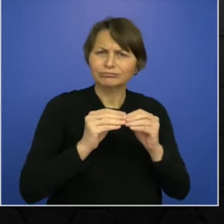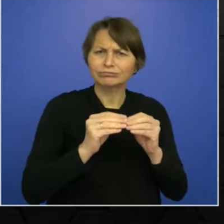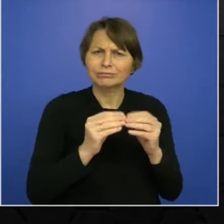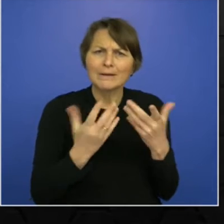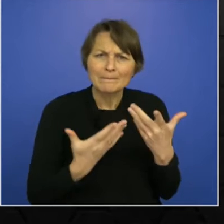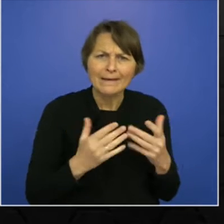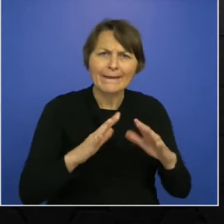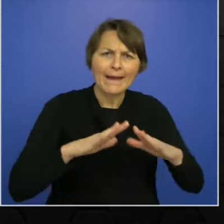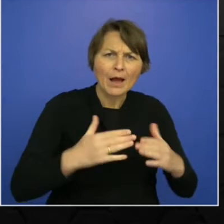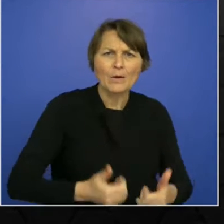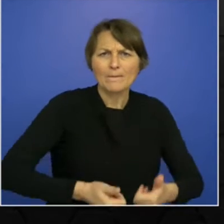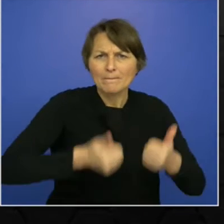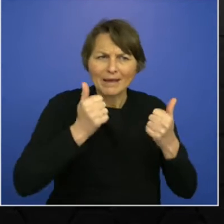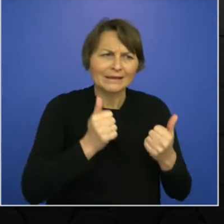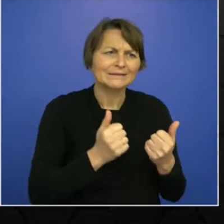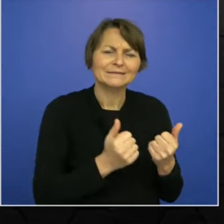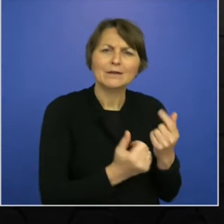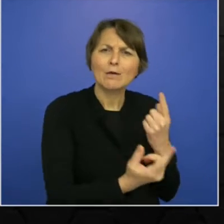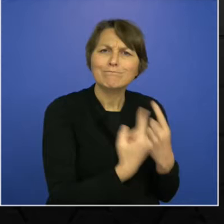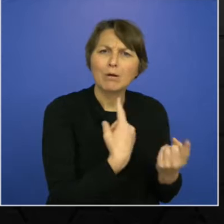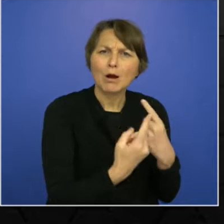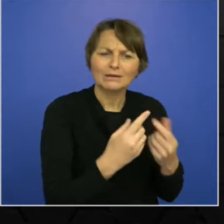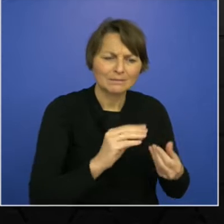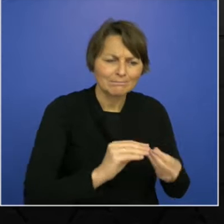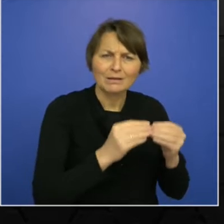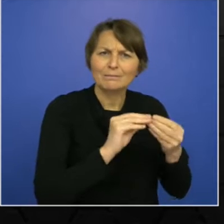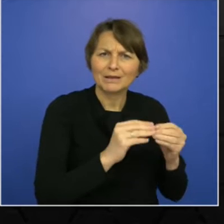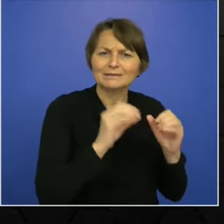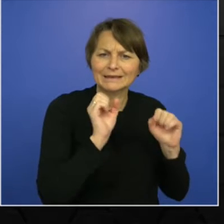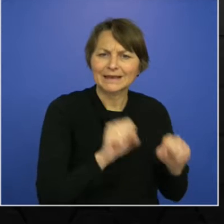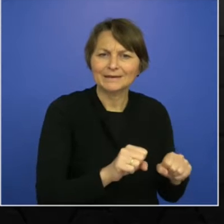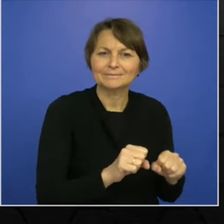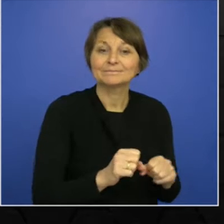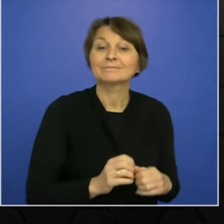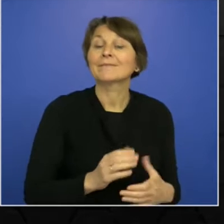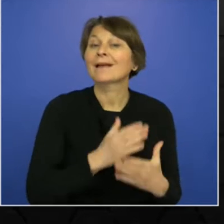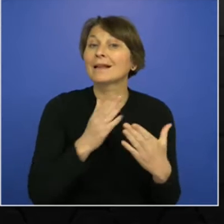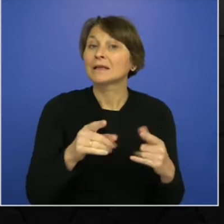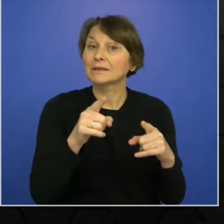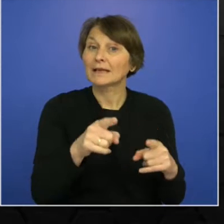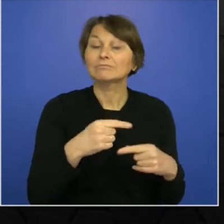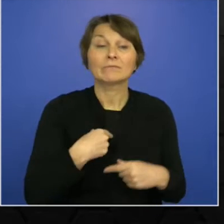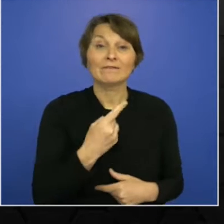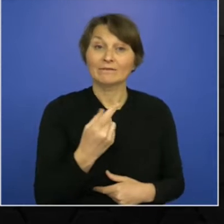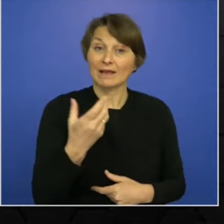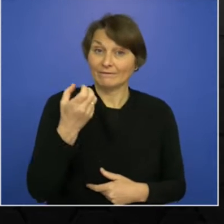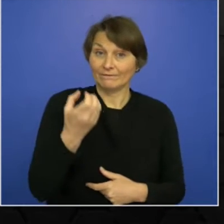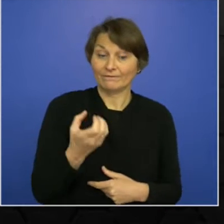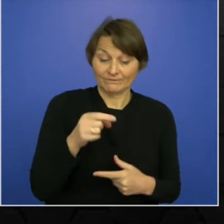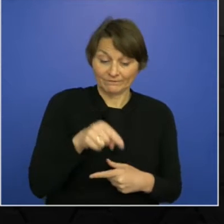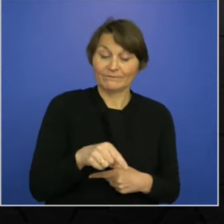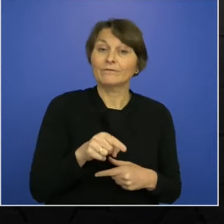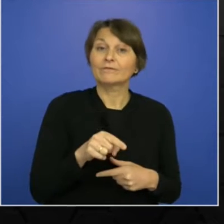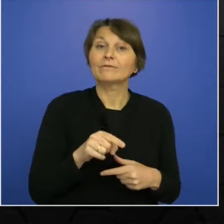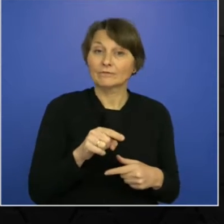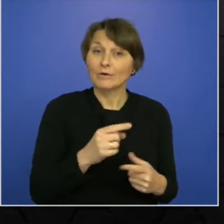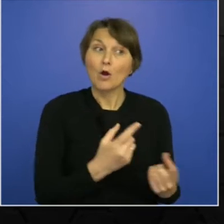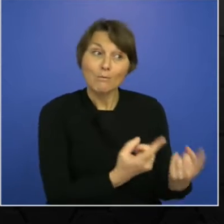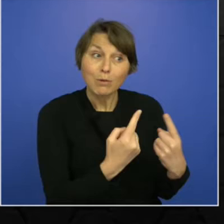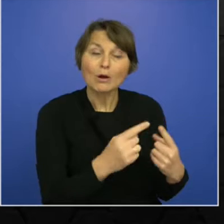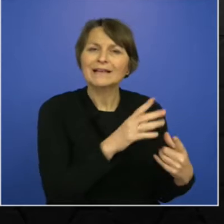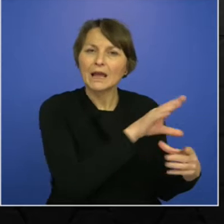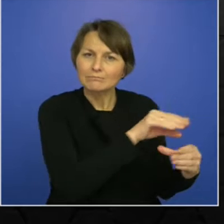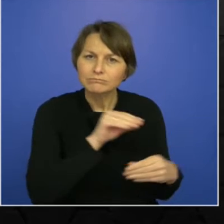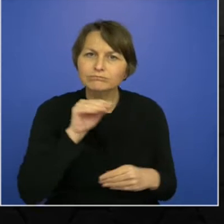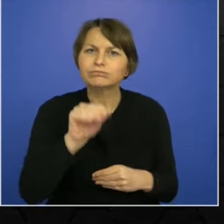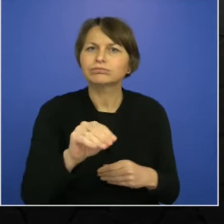own systems. And of course, the last thing is that you can integrate your bot in other systems such as websites, chat